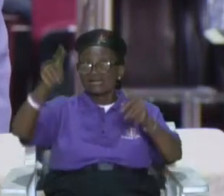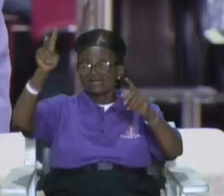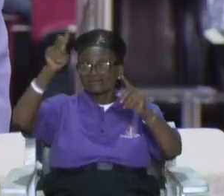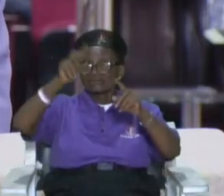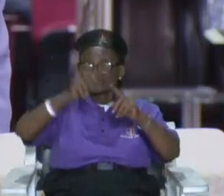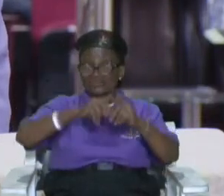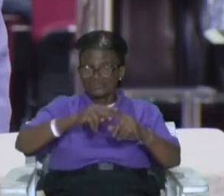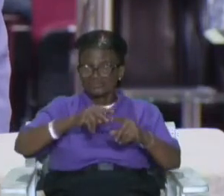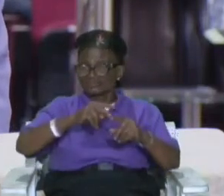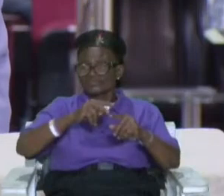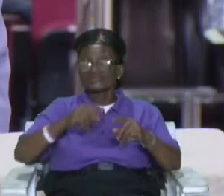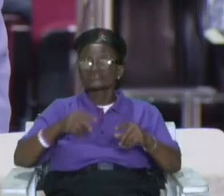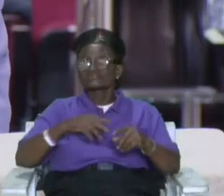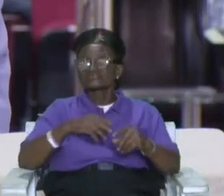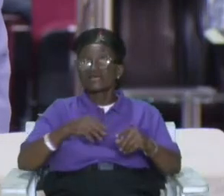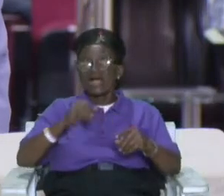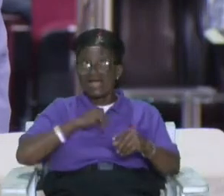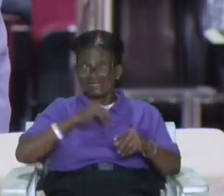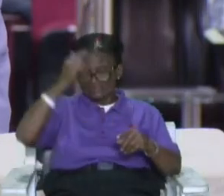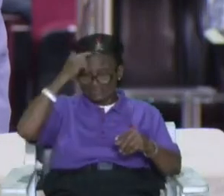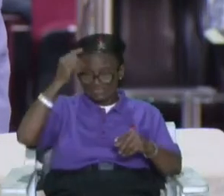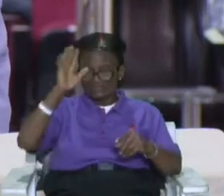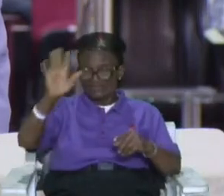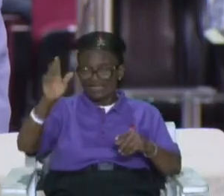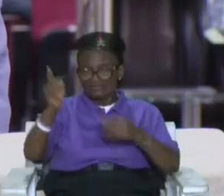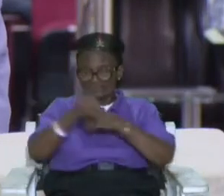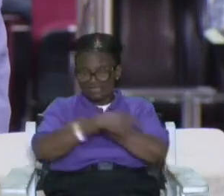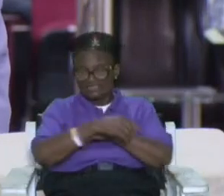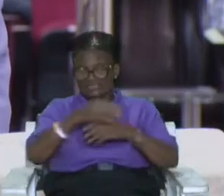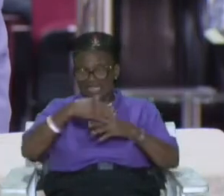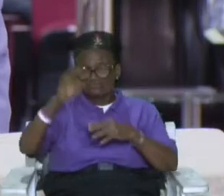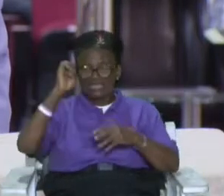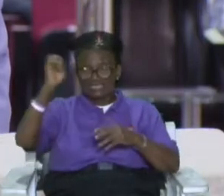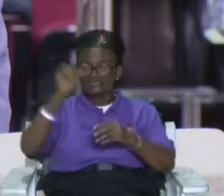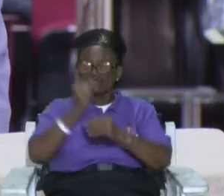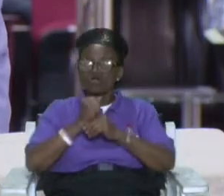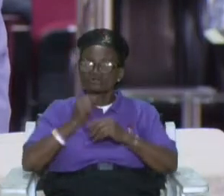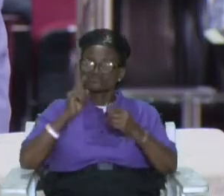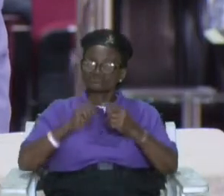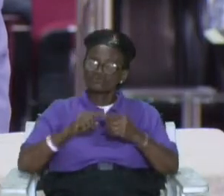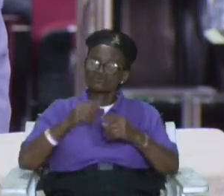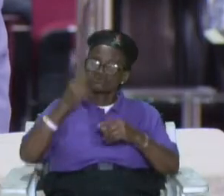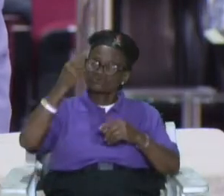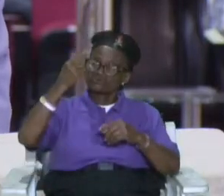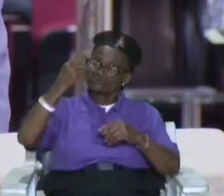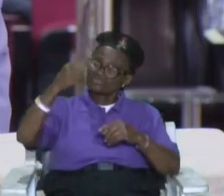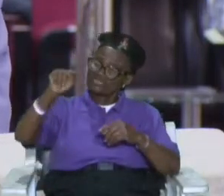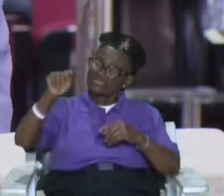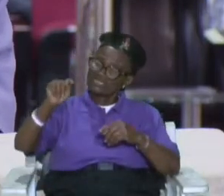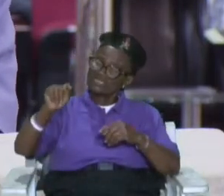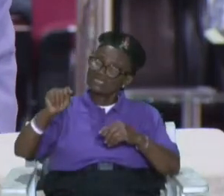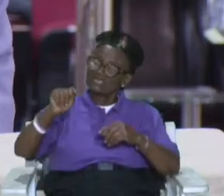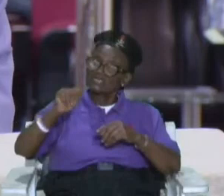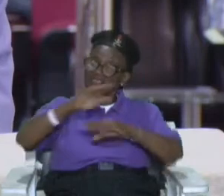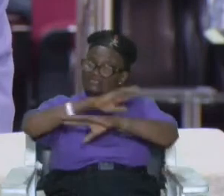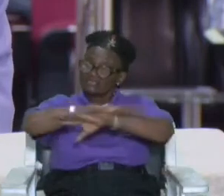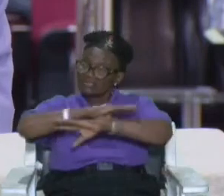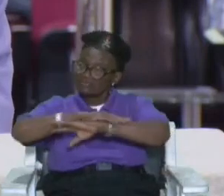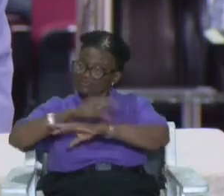I think 5 days after he got to the stool, he died.